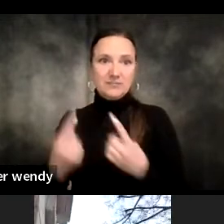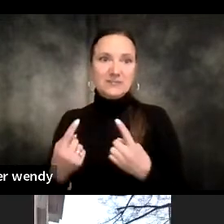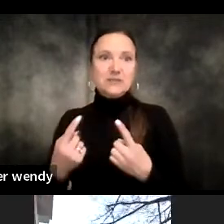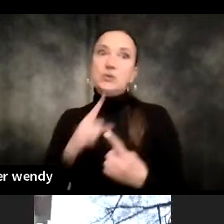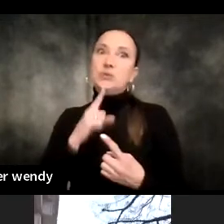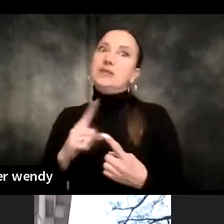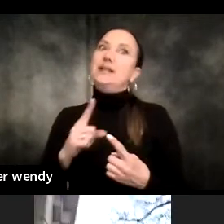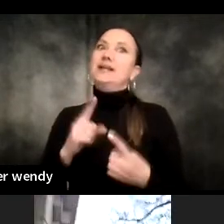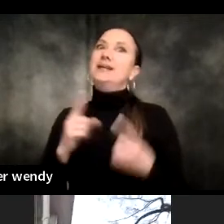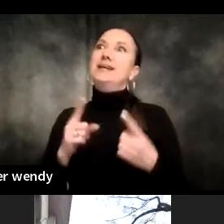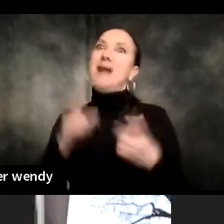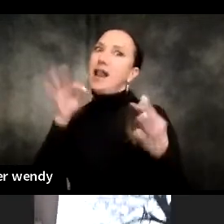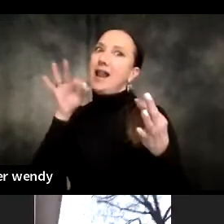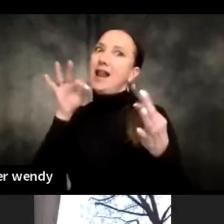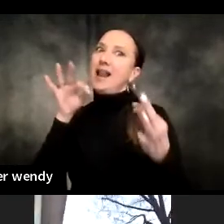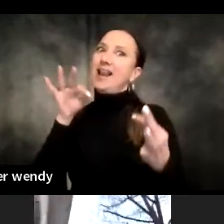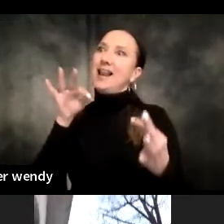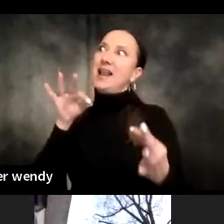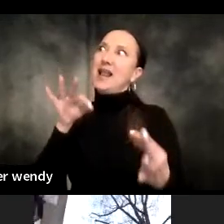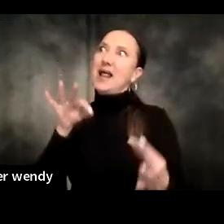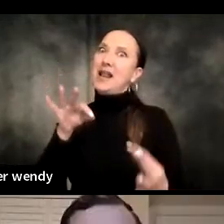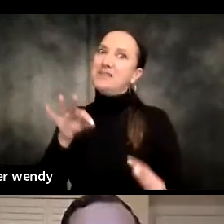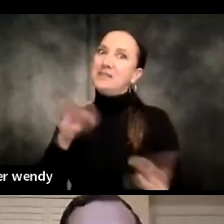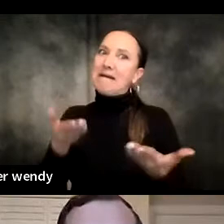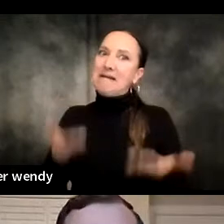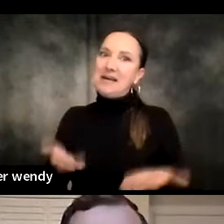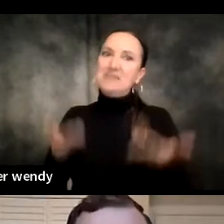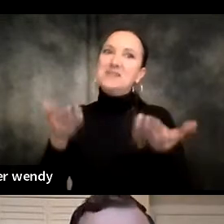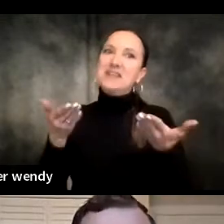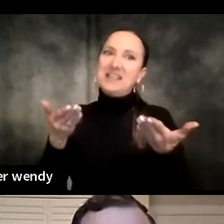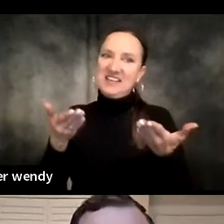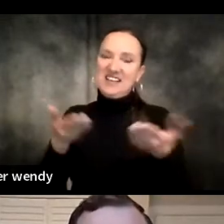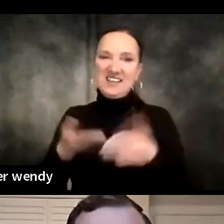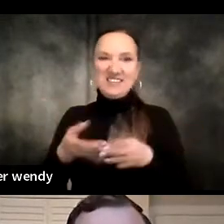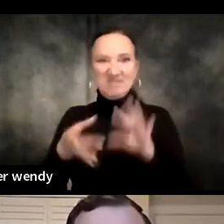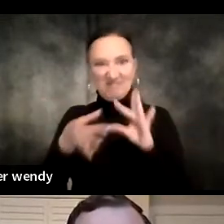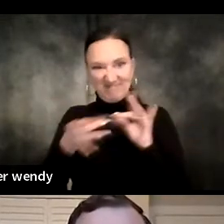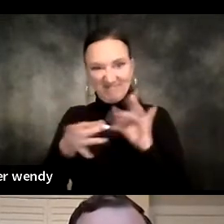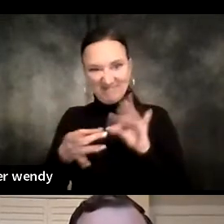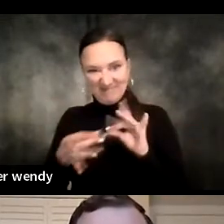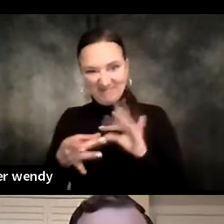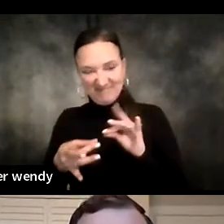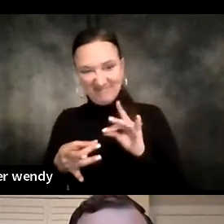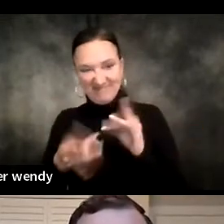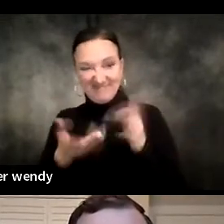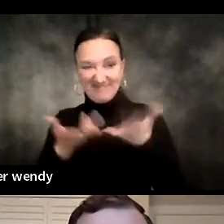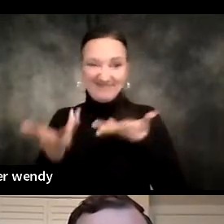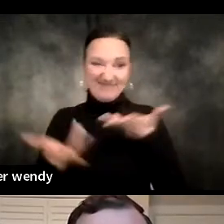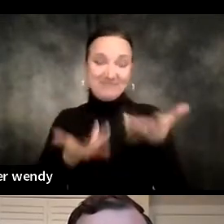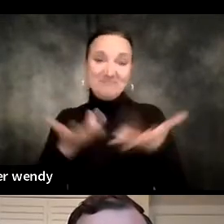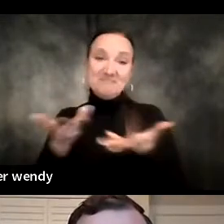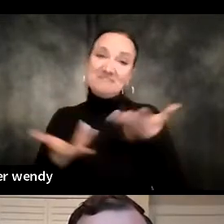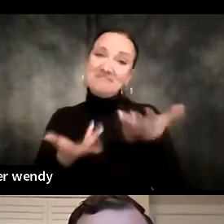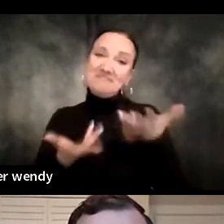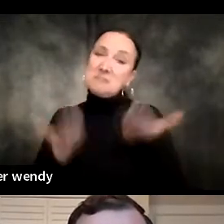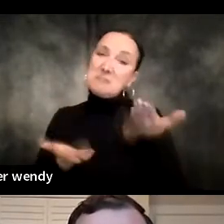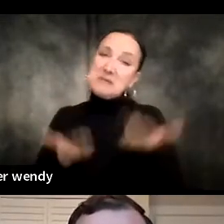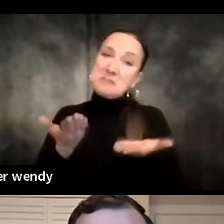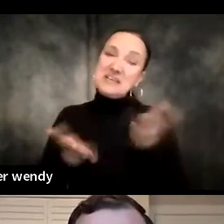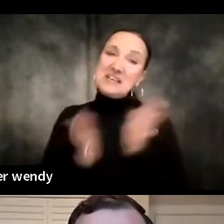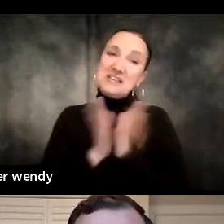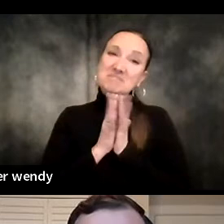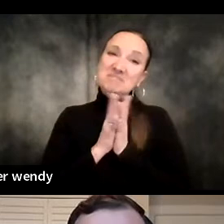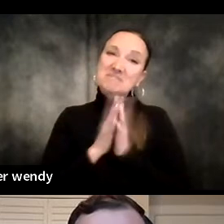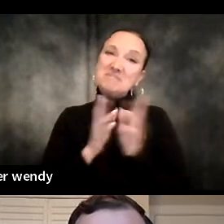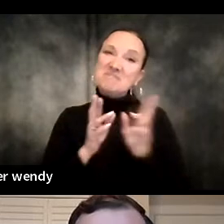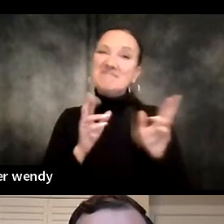crowd of residents and neighbors dropping comments in there that we deemed that weren't respectful